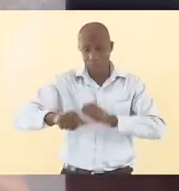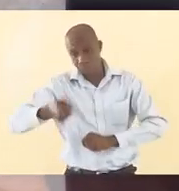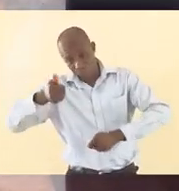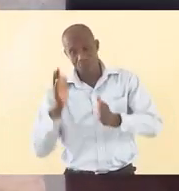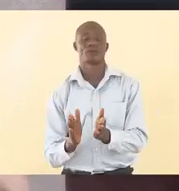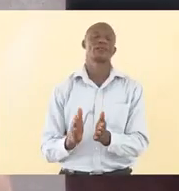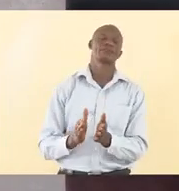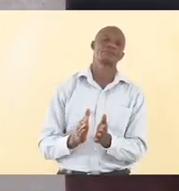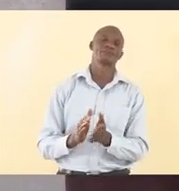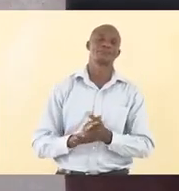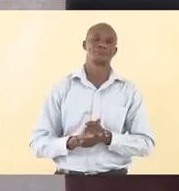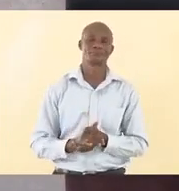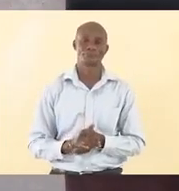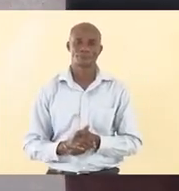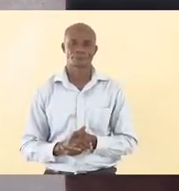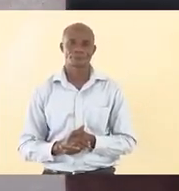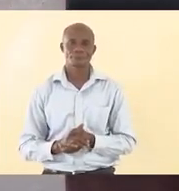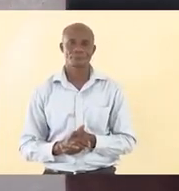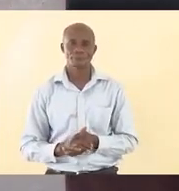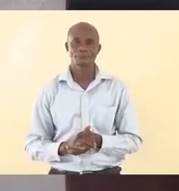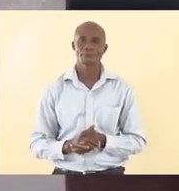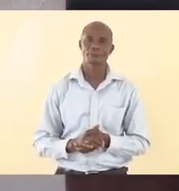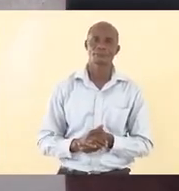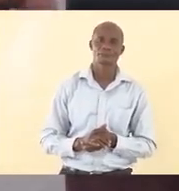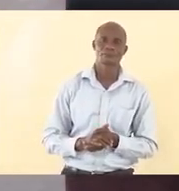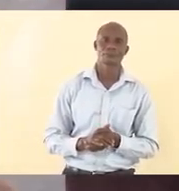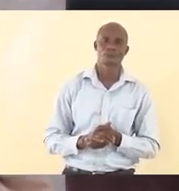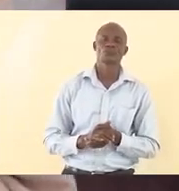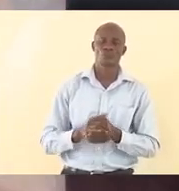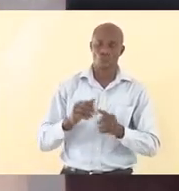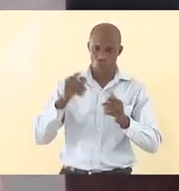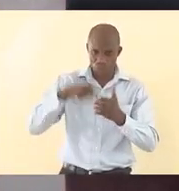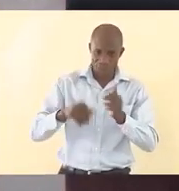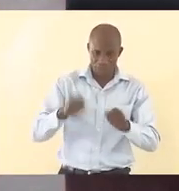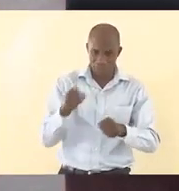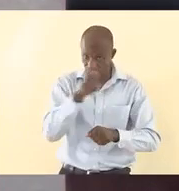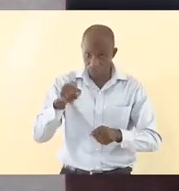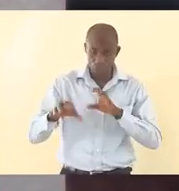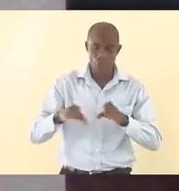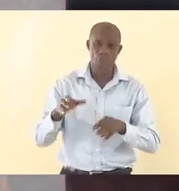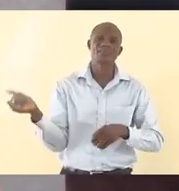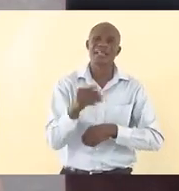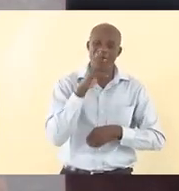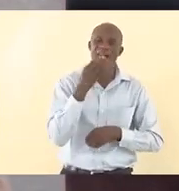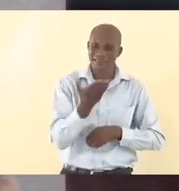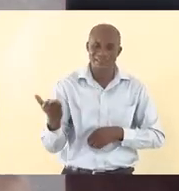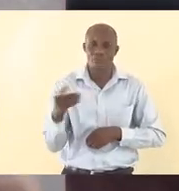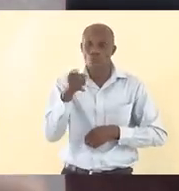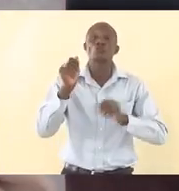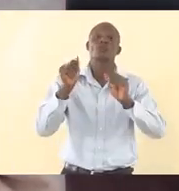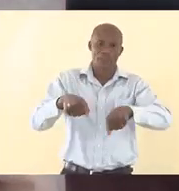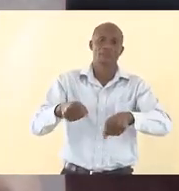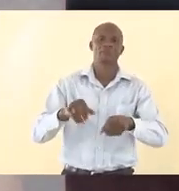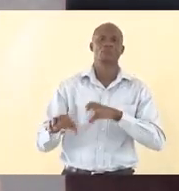for the transformation of Latifat, for the transformation of Henry, for the transformation of... What can you do? And there are things you can